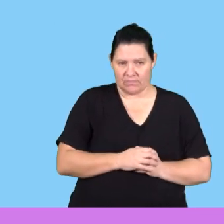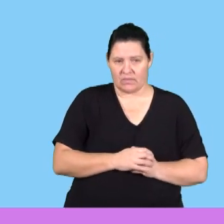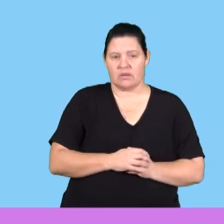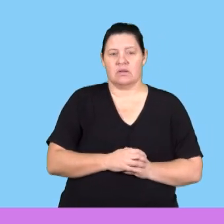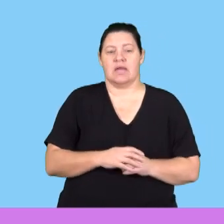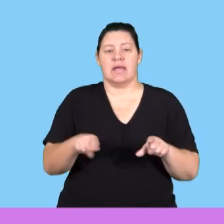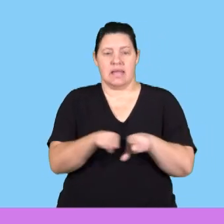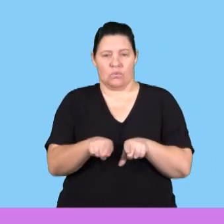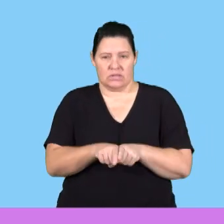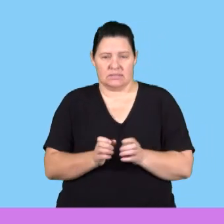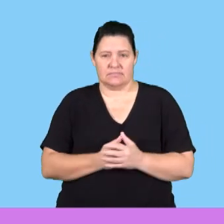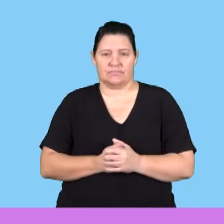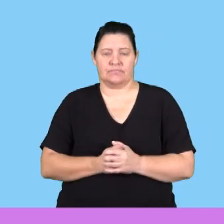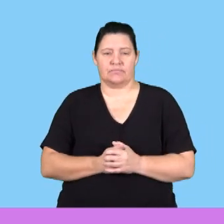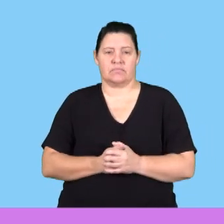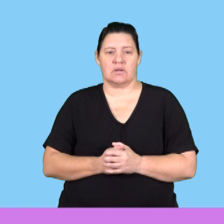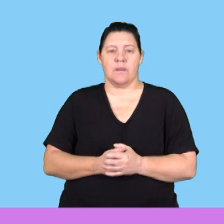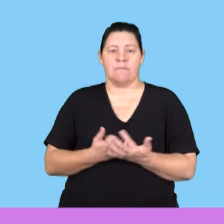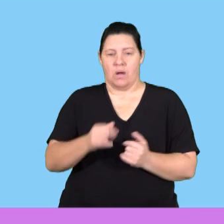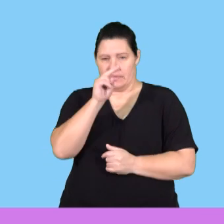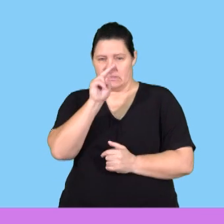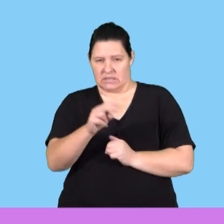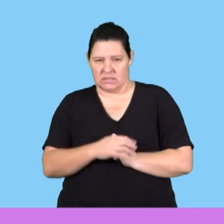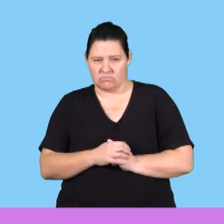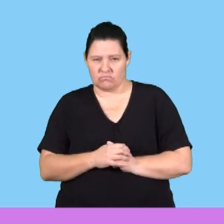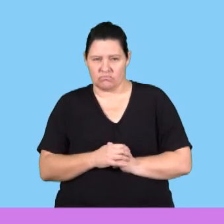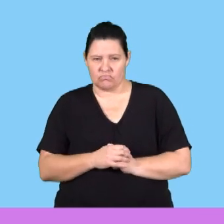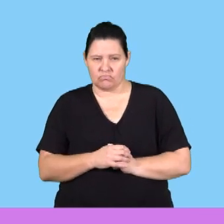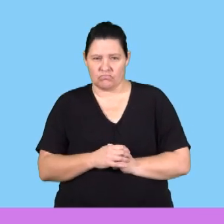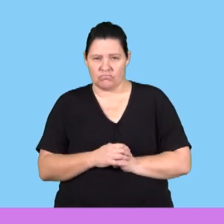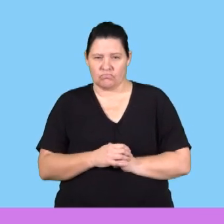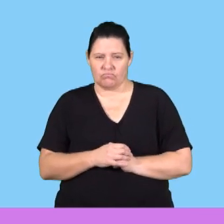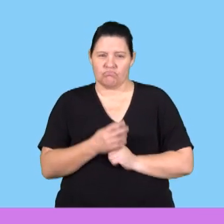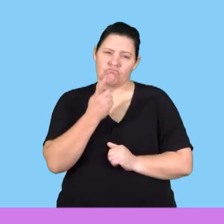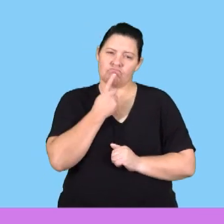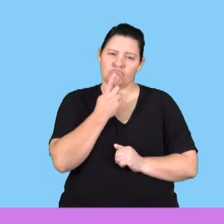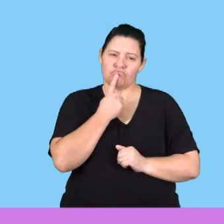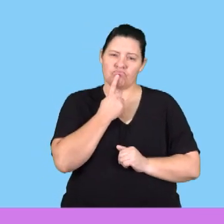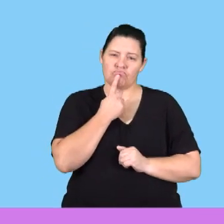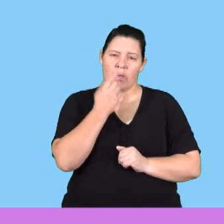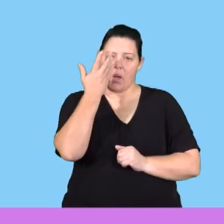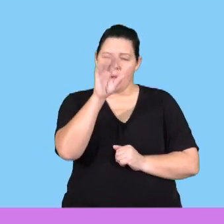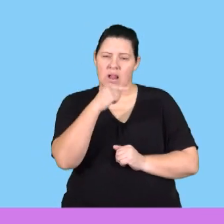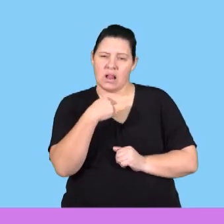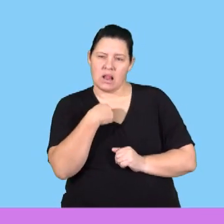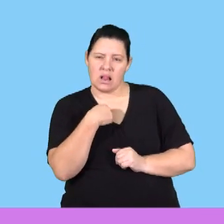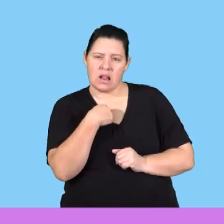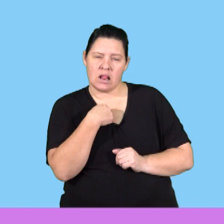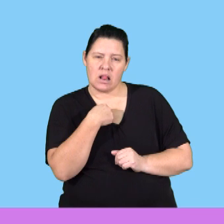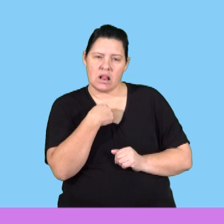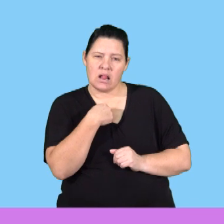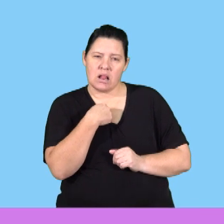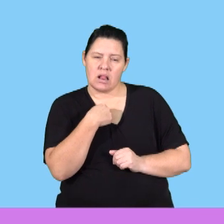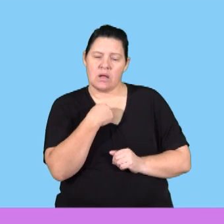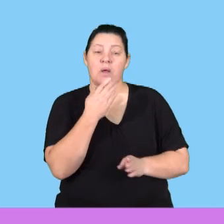by saying the range equals 43. Right? Now I see, what else do I know? What else is known to me